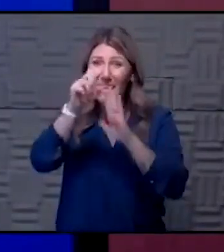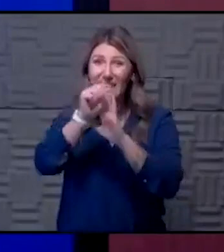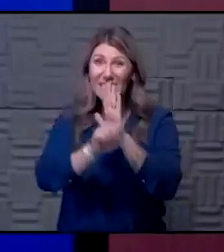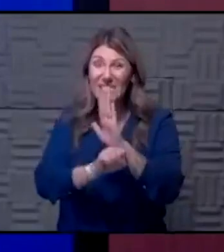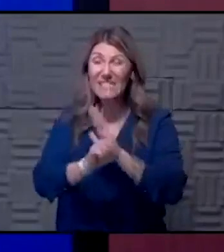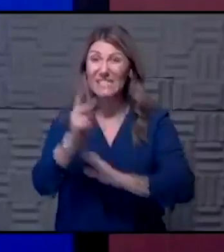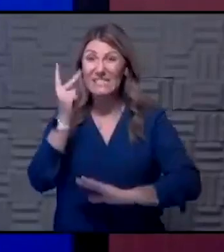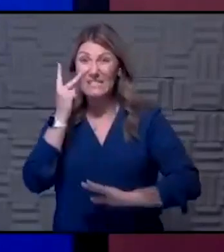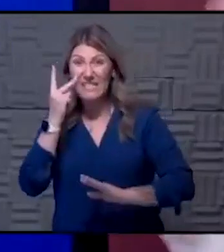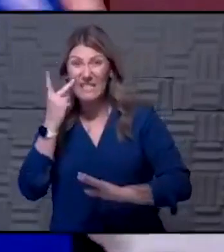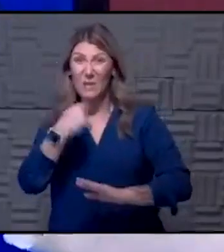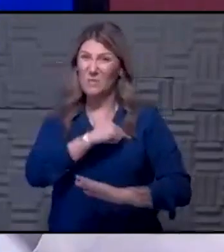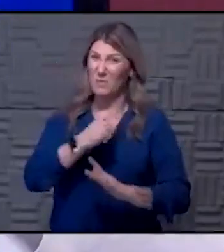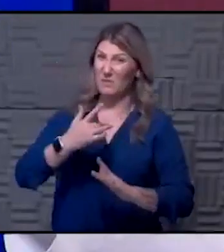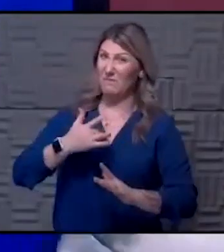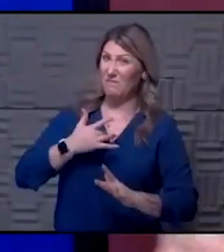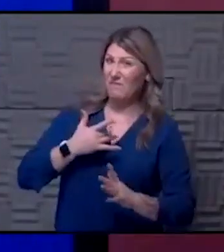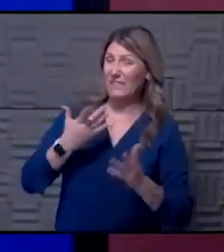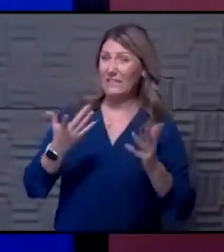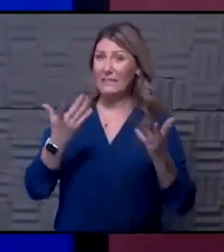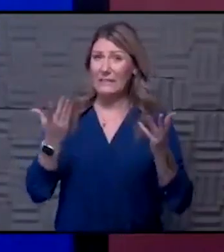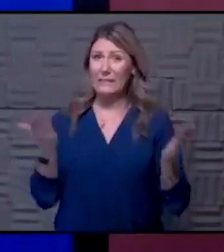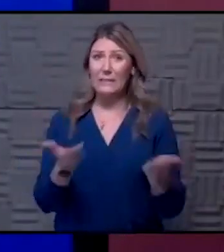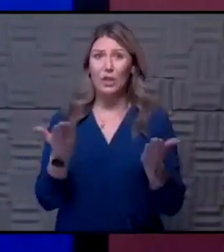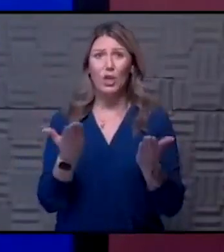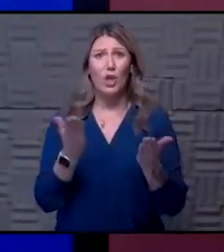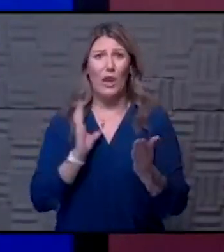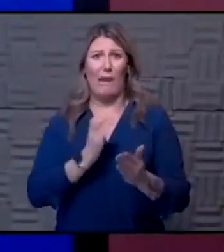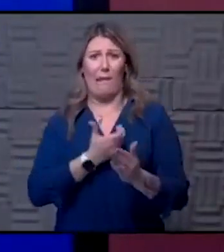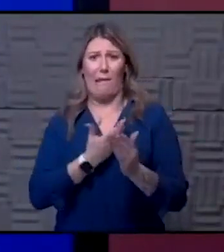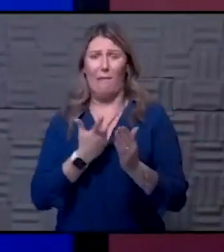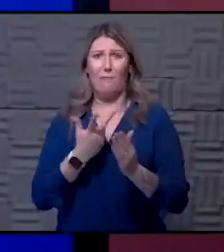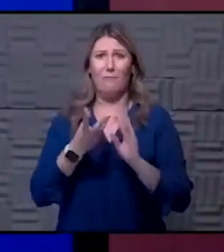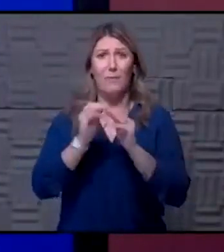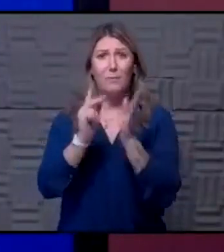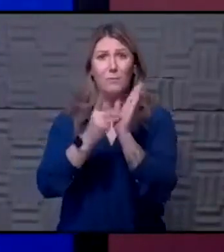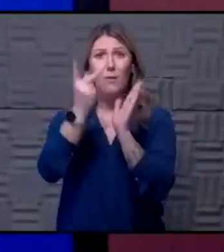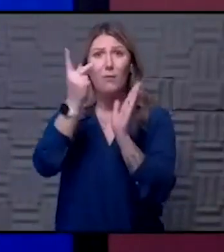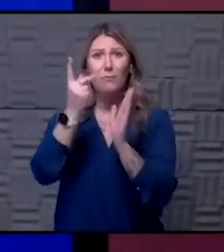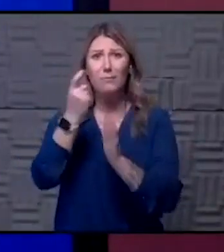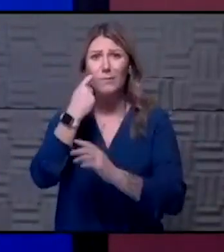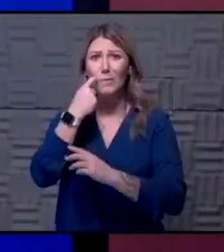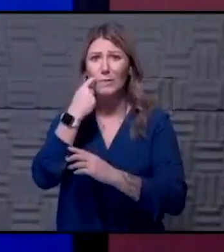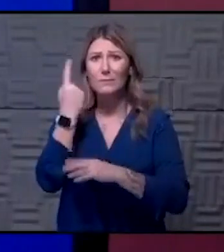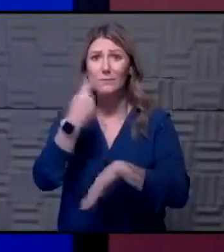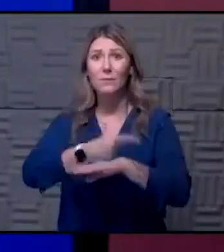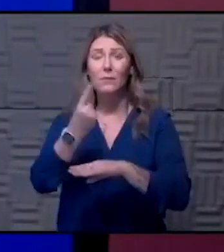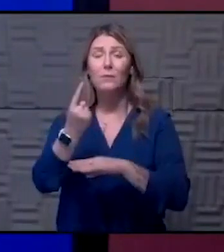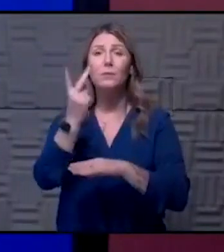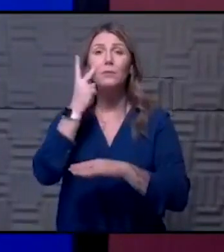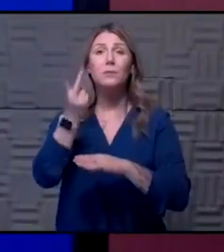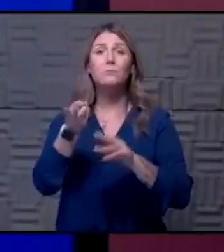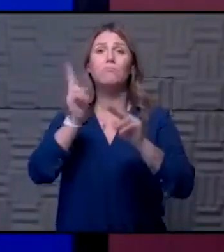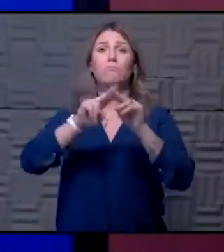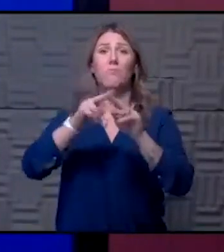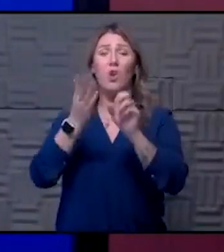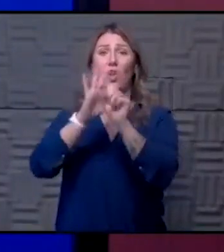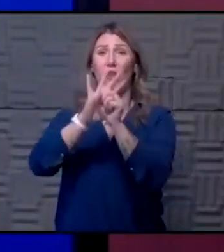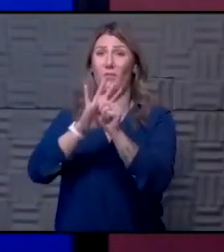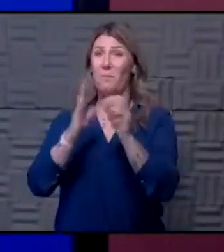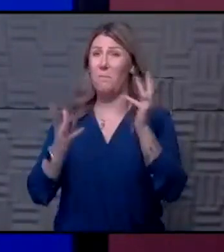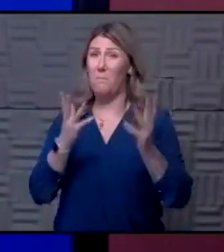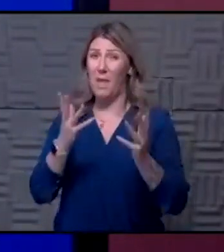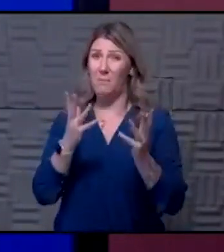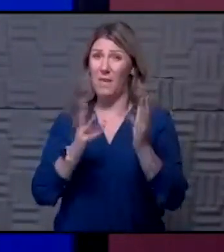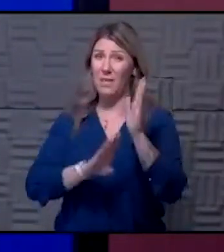starting to feel it here. Our numbers doubled in the last couple of days. You're seeing a rise in COVID again. It looks like there may be